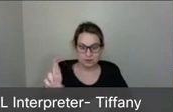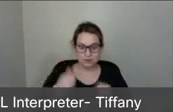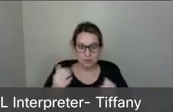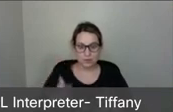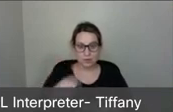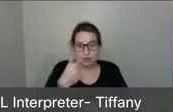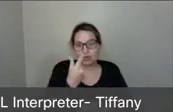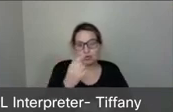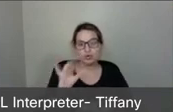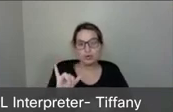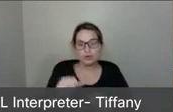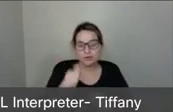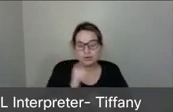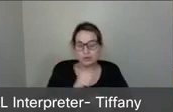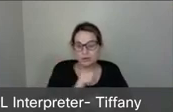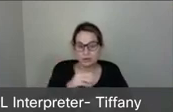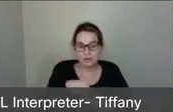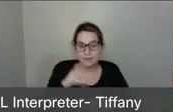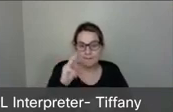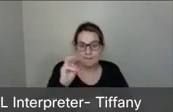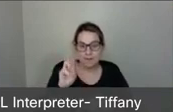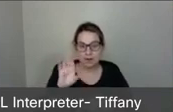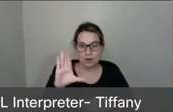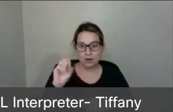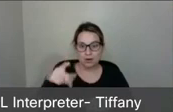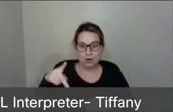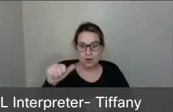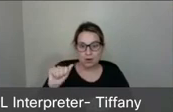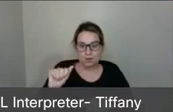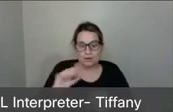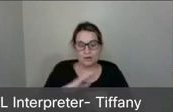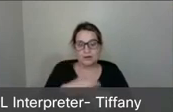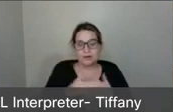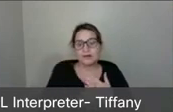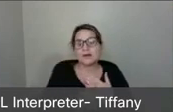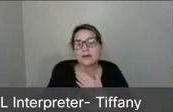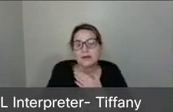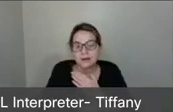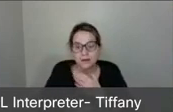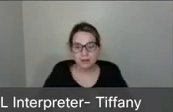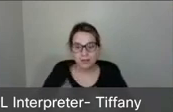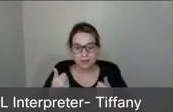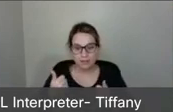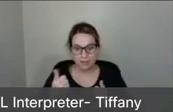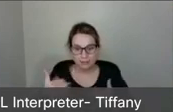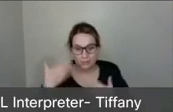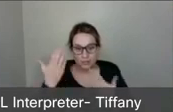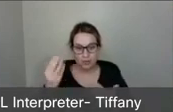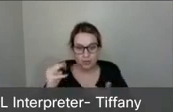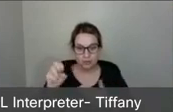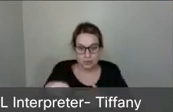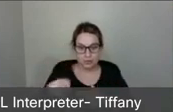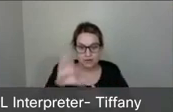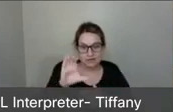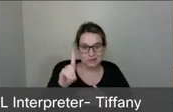Goodyear, Arizona, in Maricopa County. And I live within the proposed draft maps for Congressional District